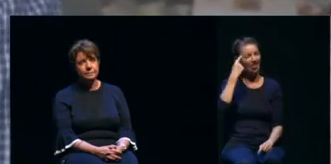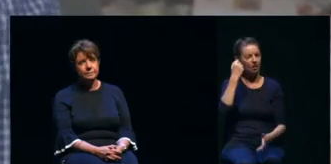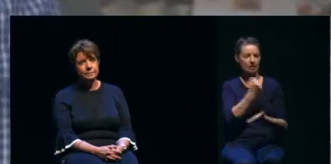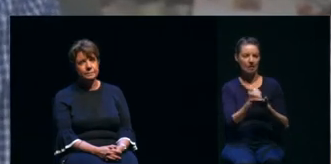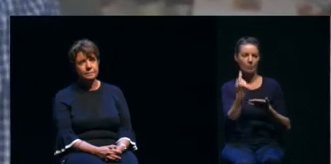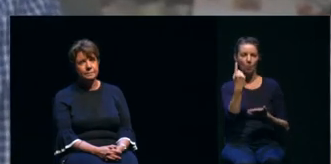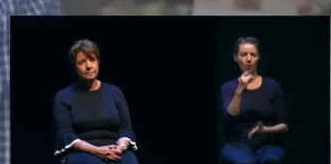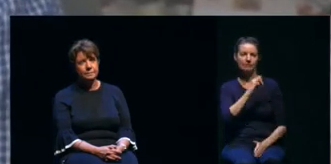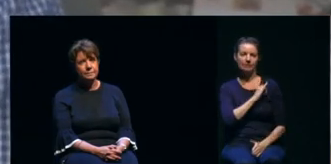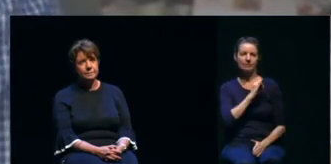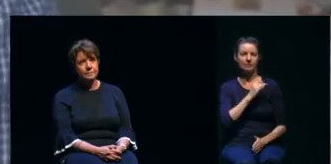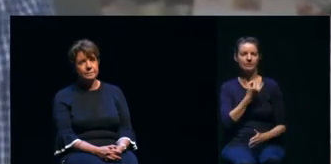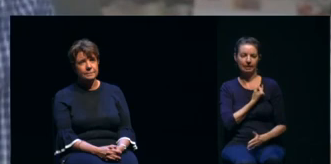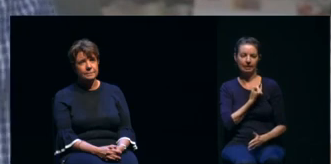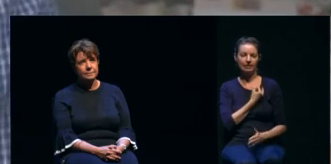sin is martyrdom.